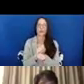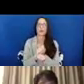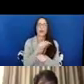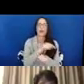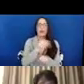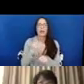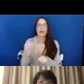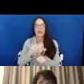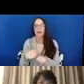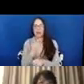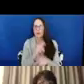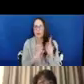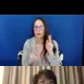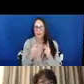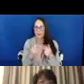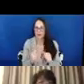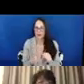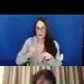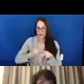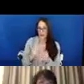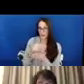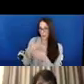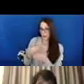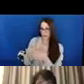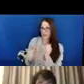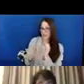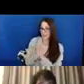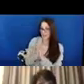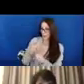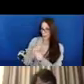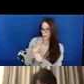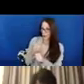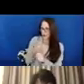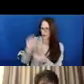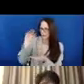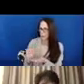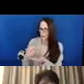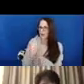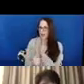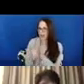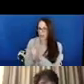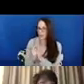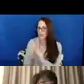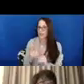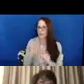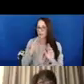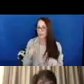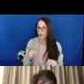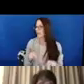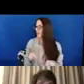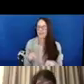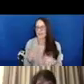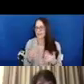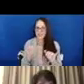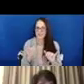tried to increase the wages by asking workers to work fewer hours than they reported, they still found that wages were too